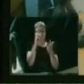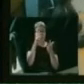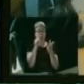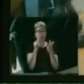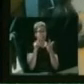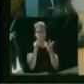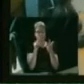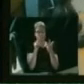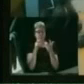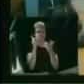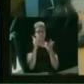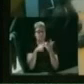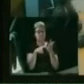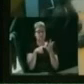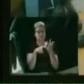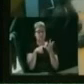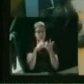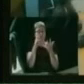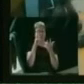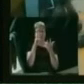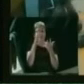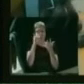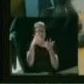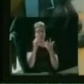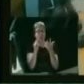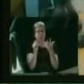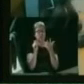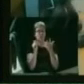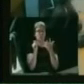Brown. No. Commissioner Brown votes no. Commissioner Wright.